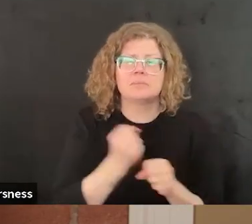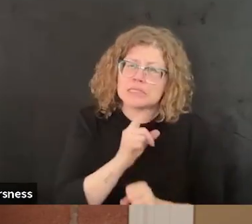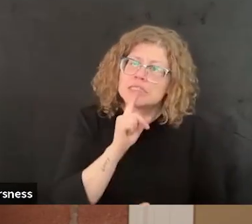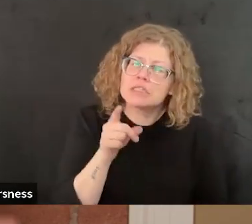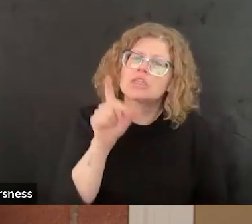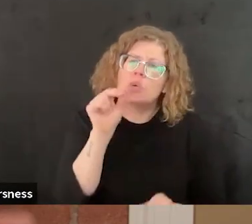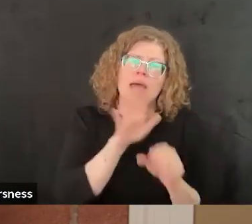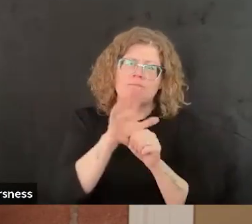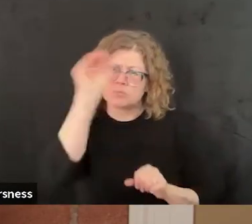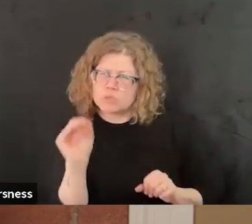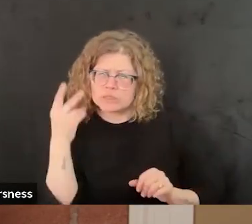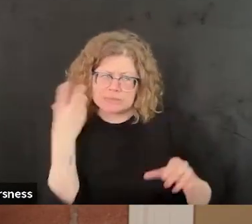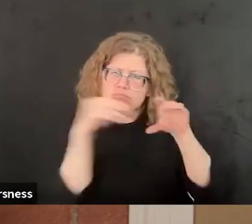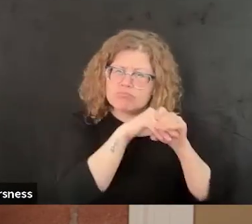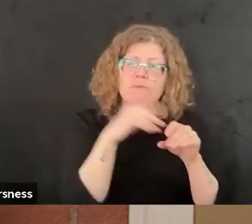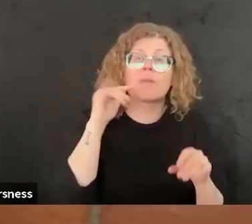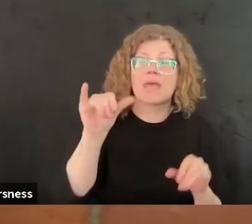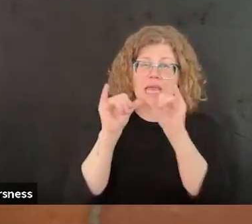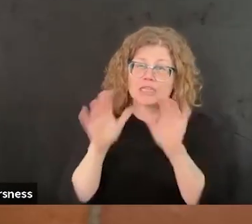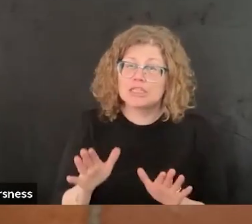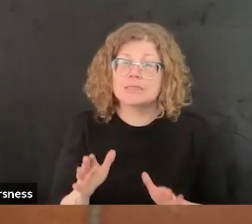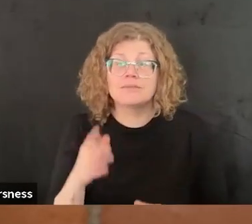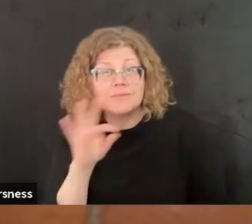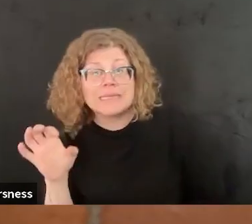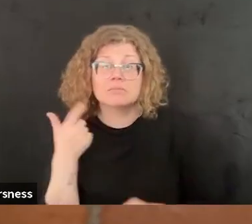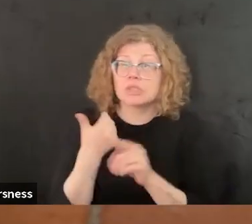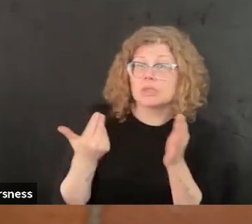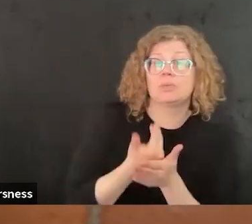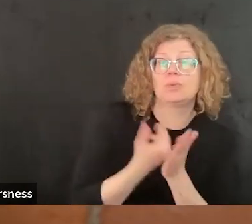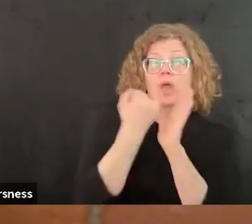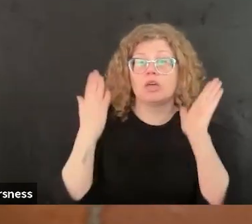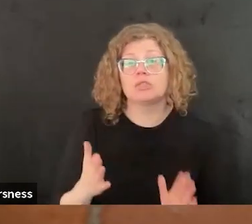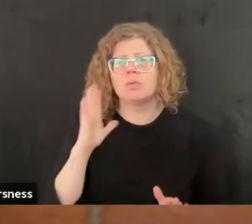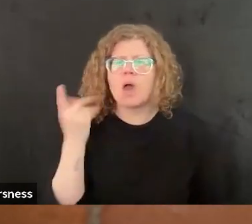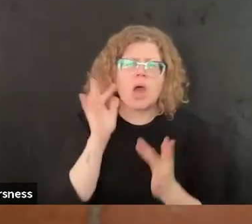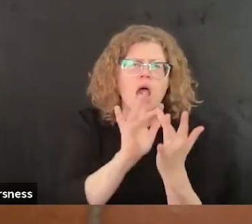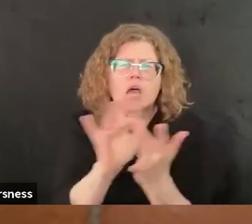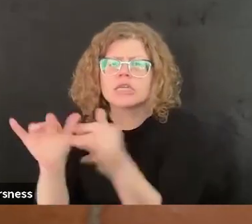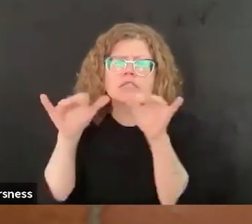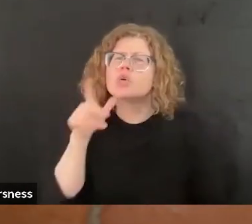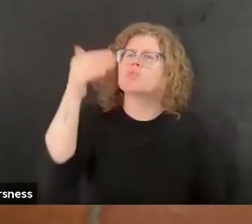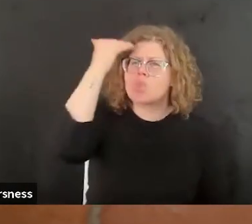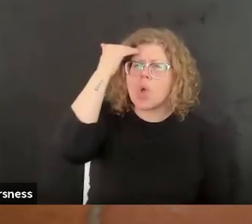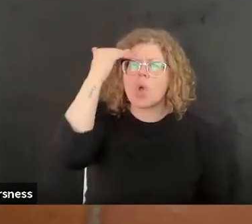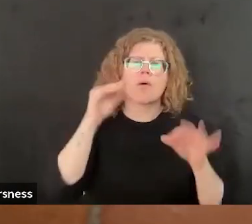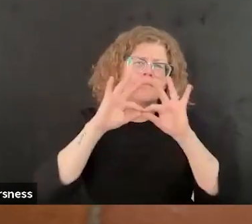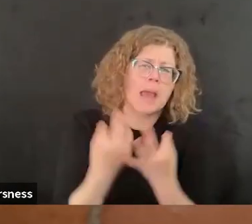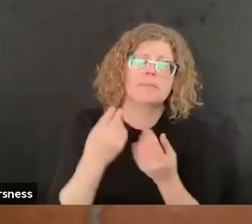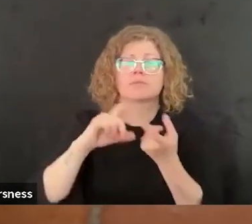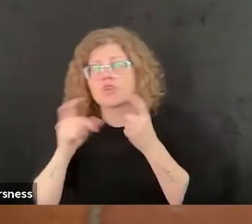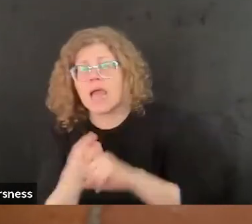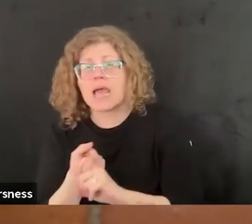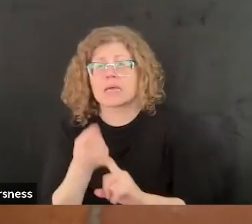want to ensure that you have enough money reserved for that up front. A lot of more emerging artists might use engineers that they know, maybe call on